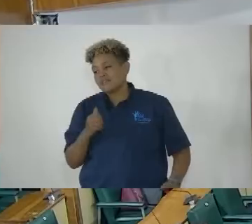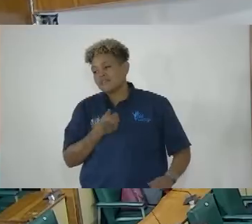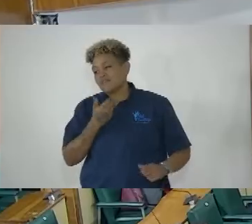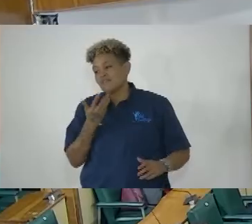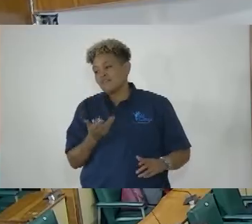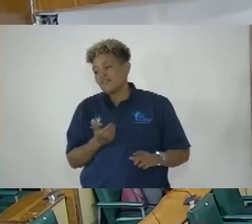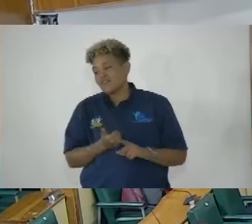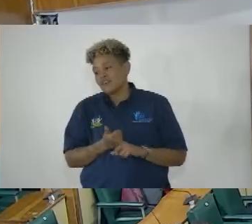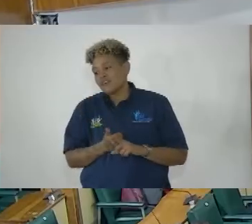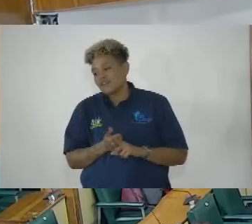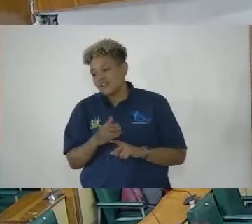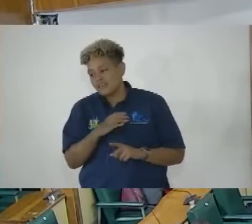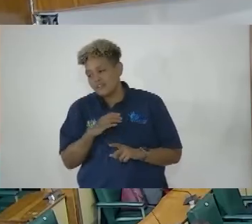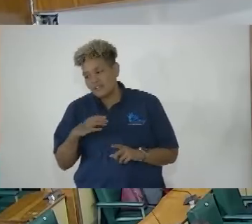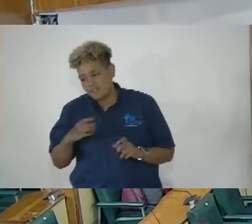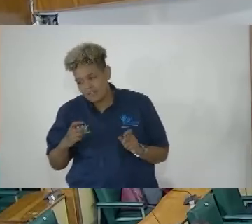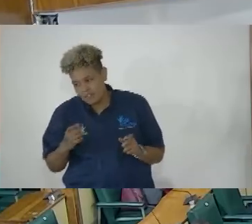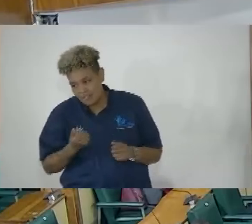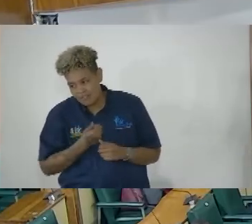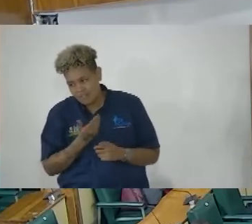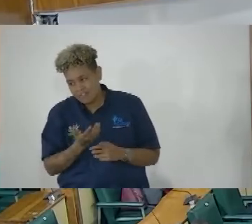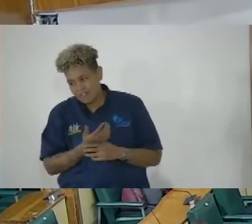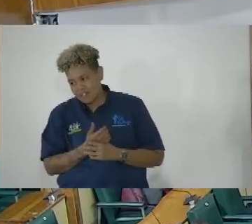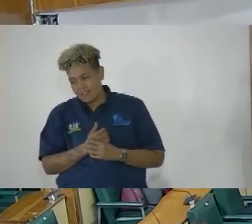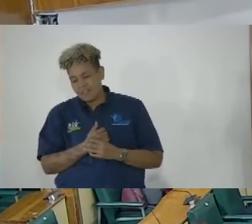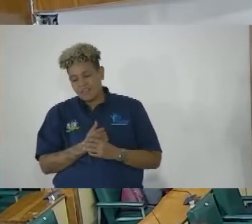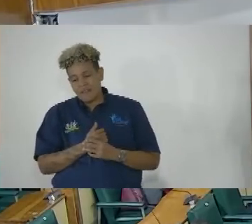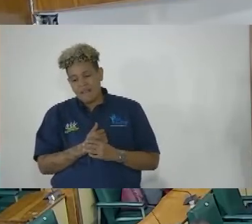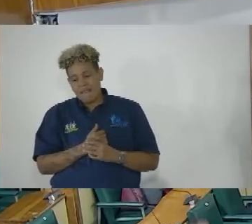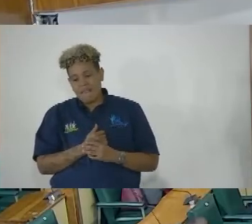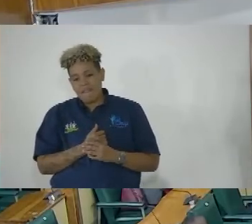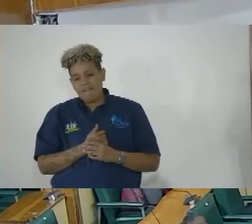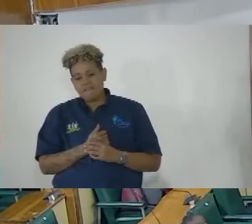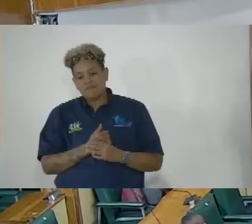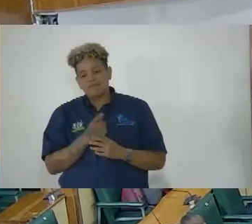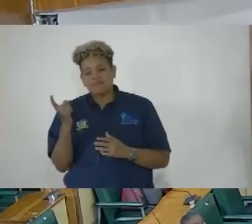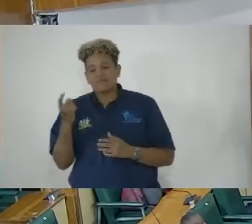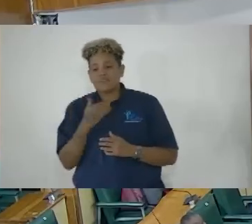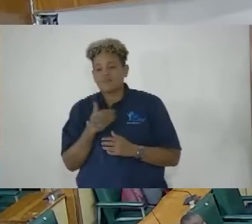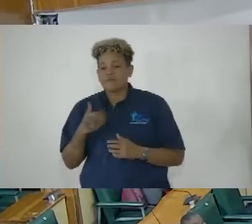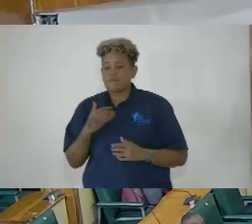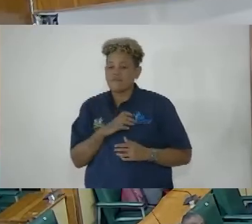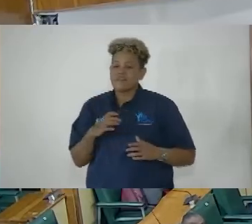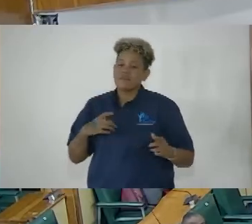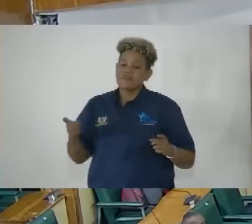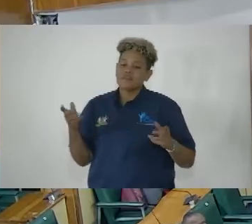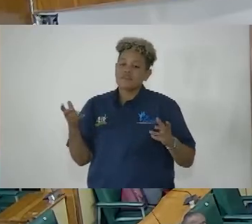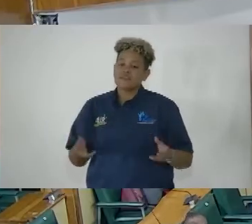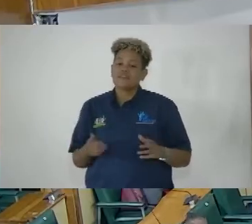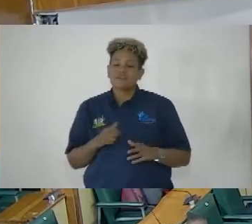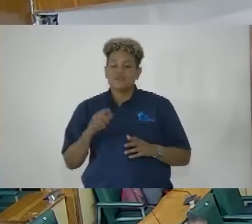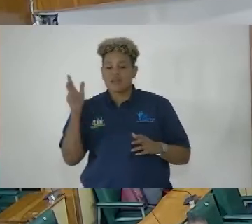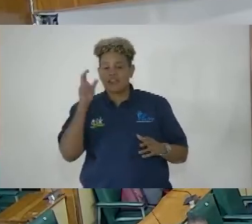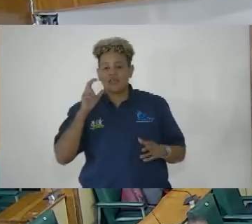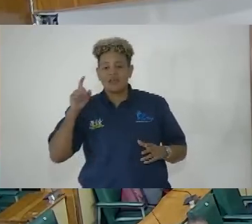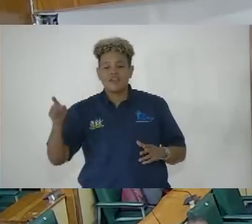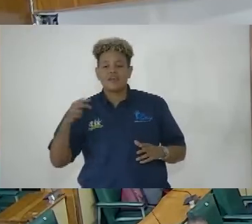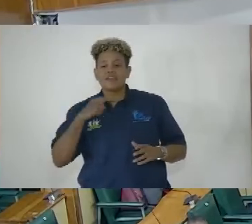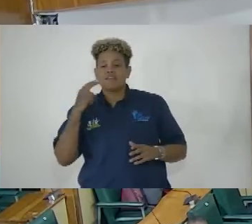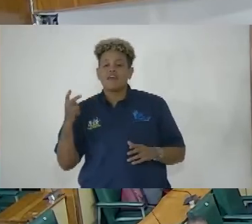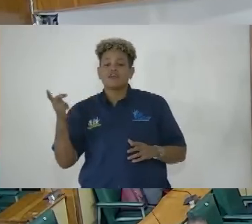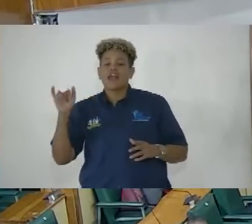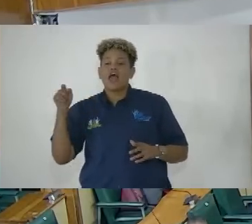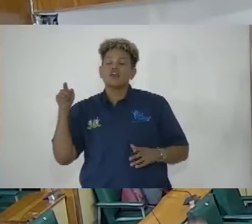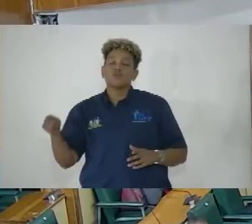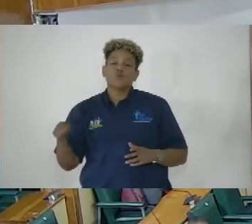and her committee, the committee's voice. But you are the only member of the committee here, so I'm hearing it as if